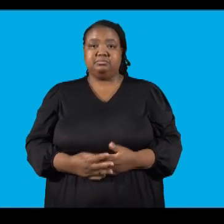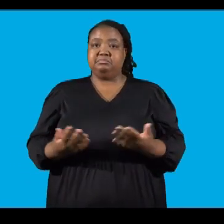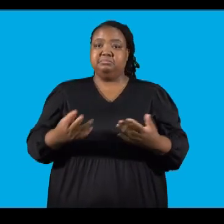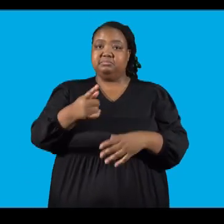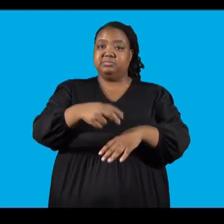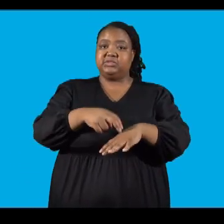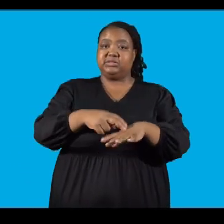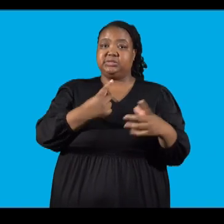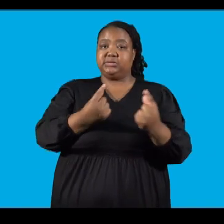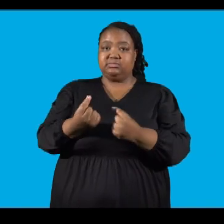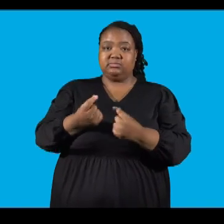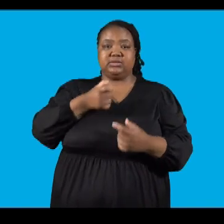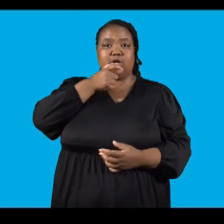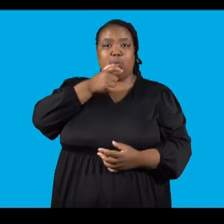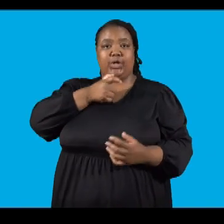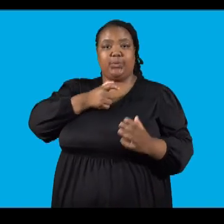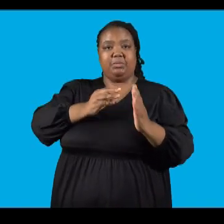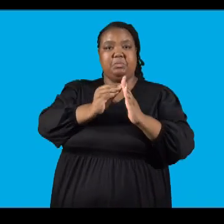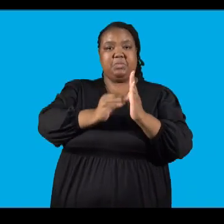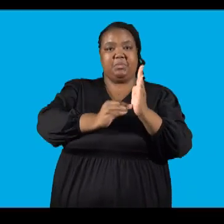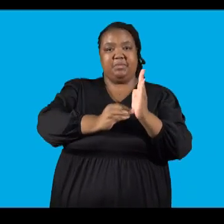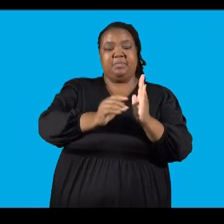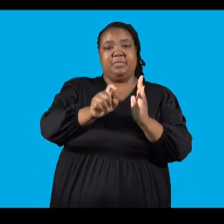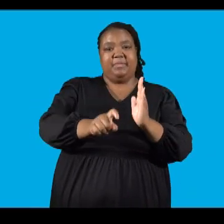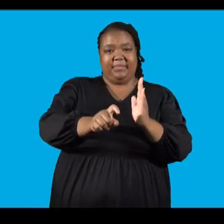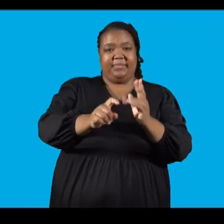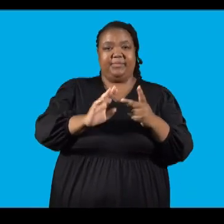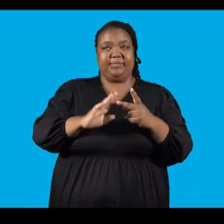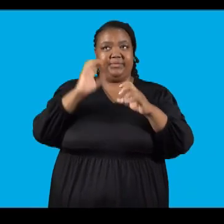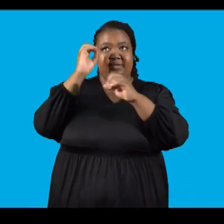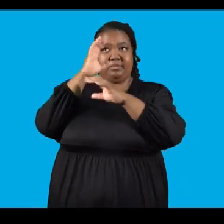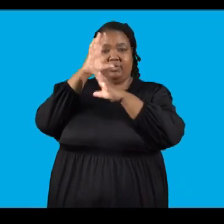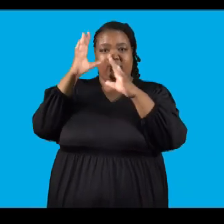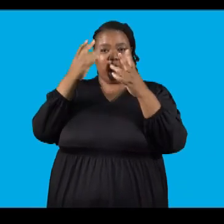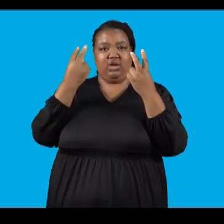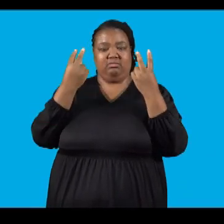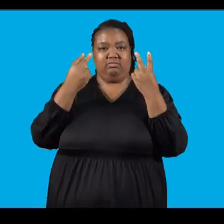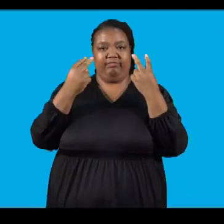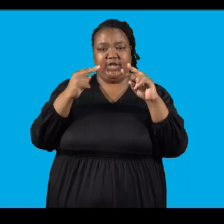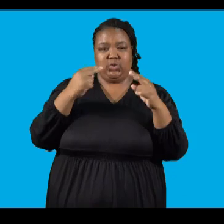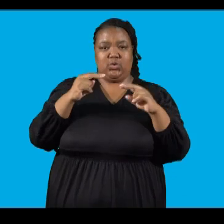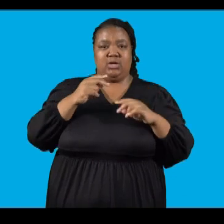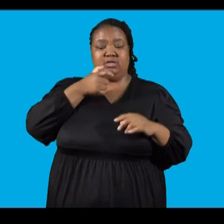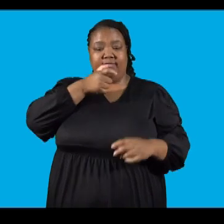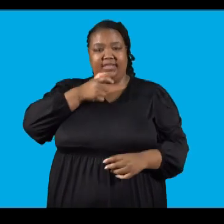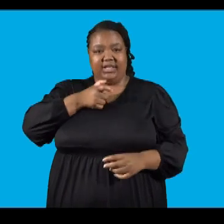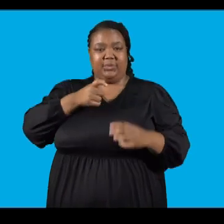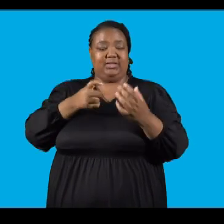So, what do you need to do? Create your vocabulary list, create visuals of the